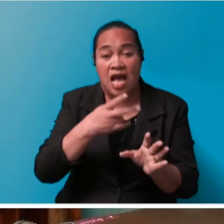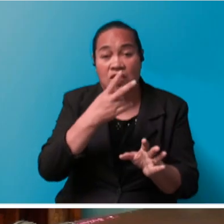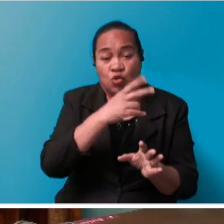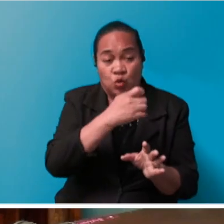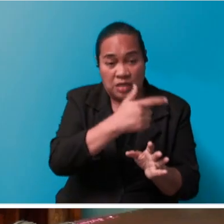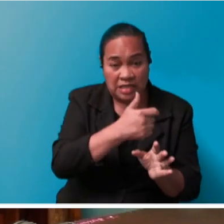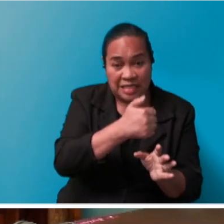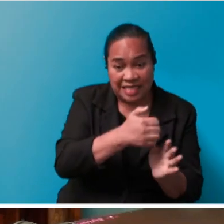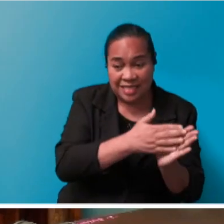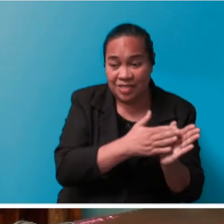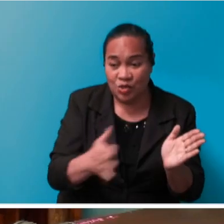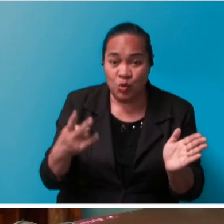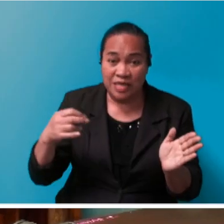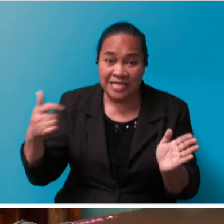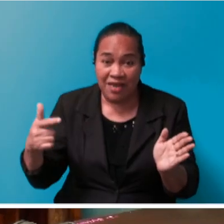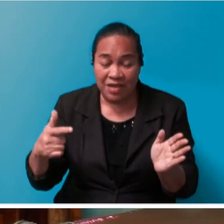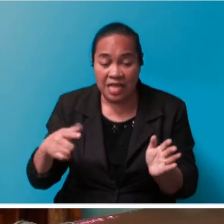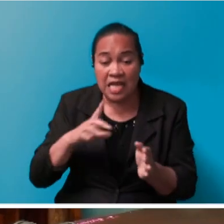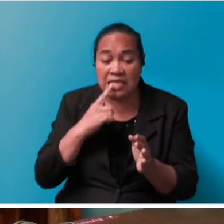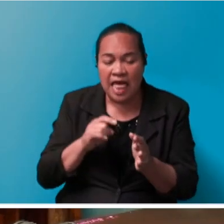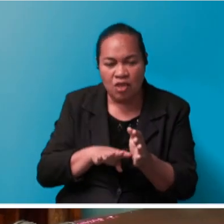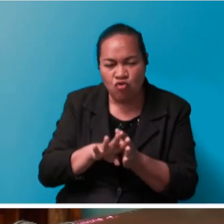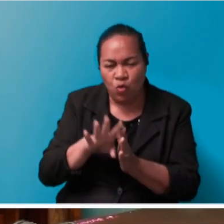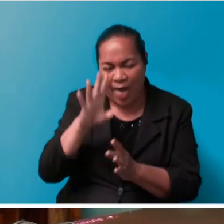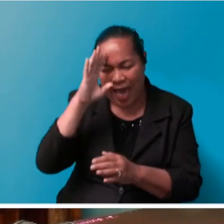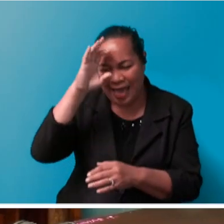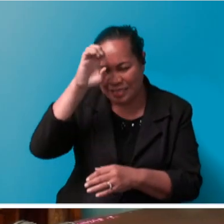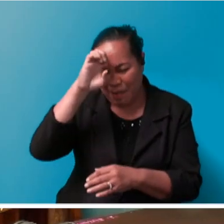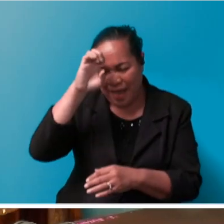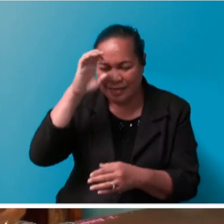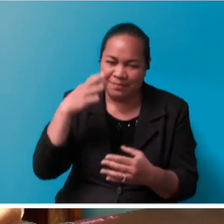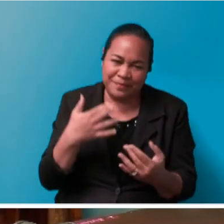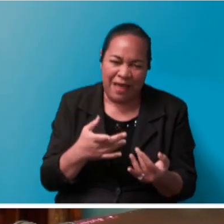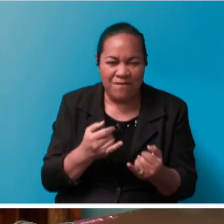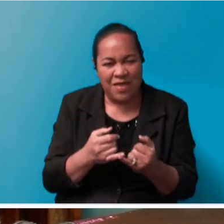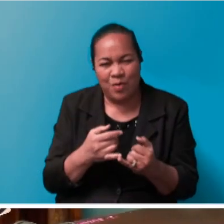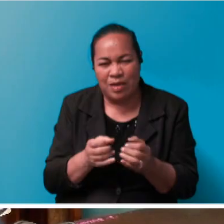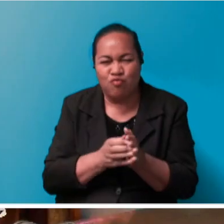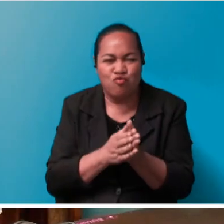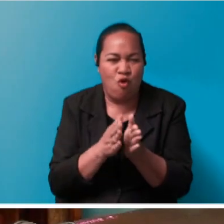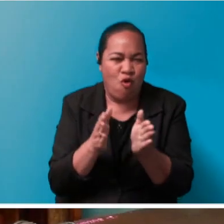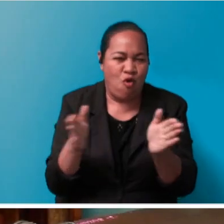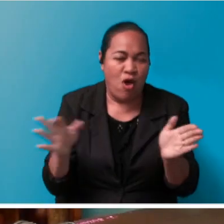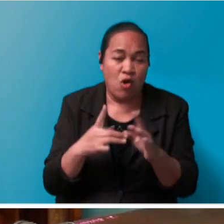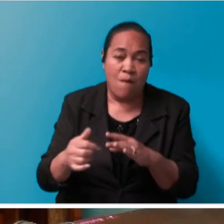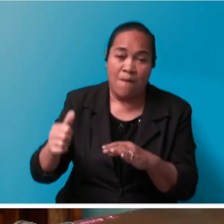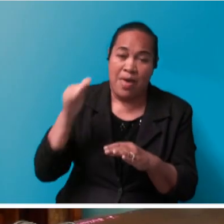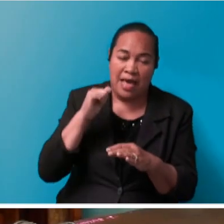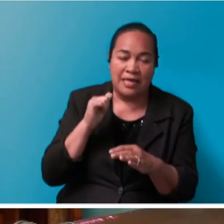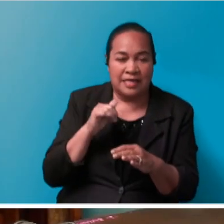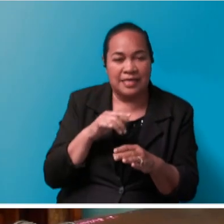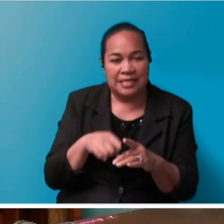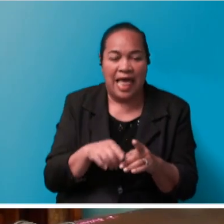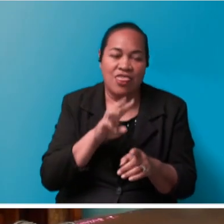Mr. Speaker, growth is expected to be very broad-based and return to its long-term trend of around